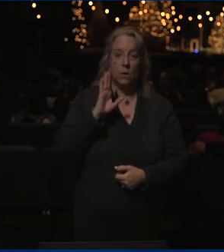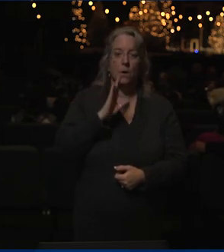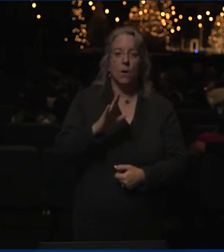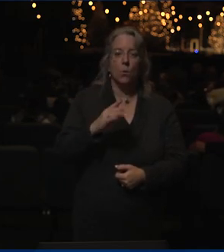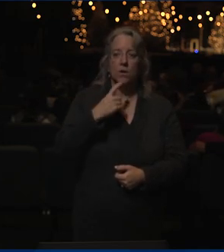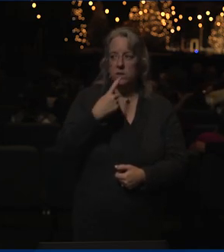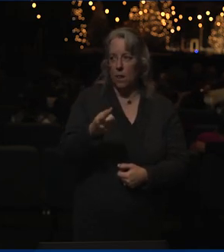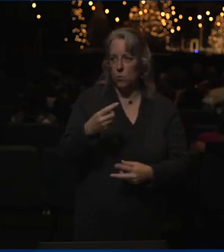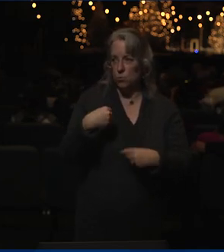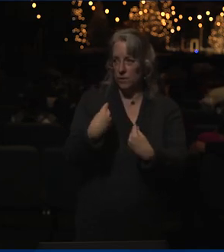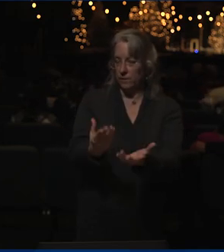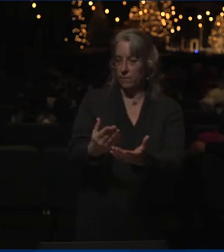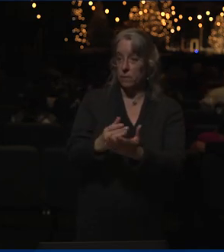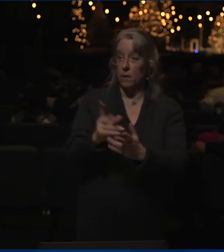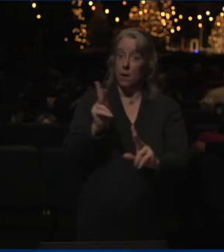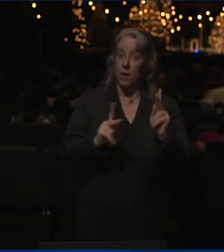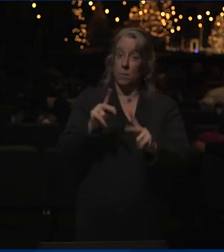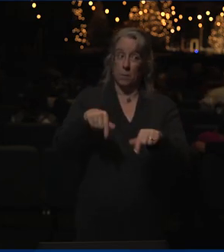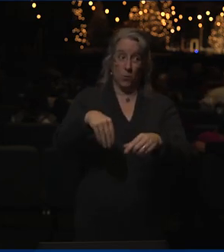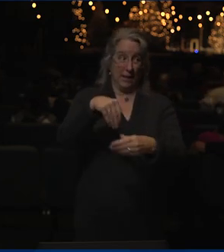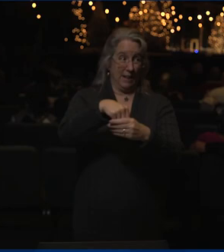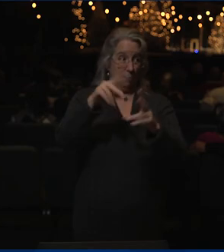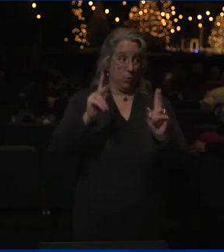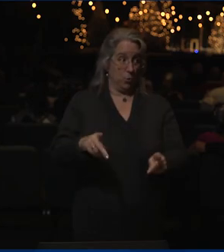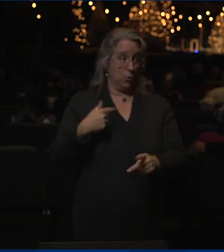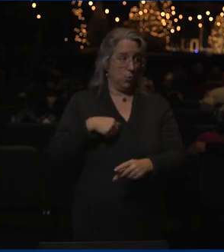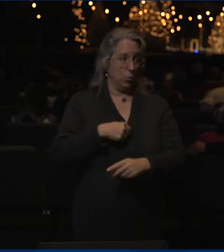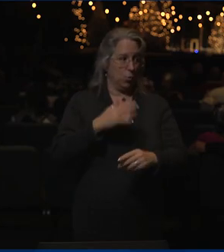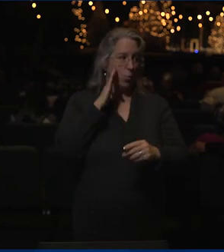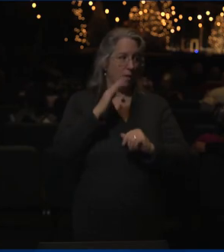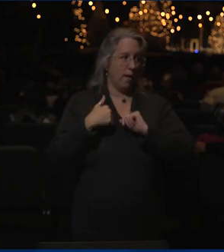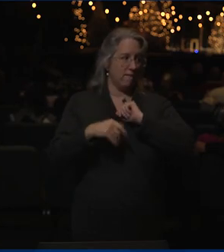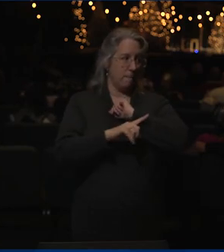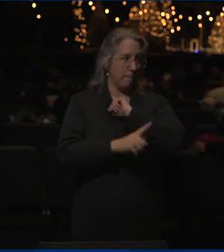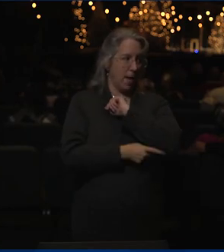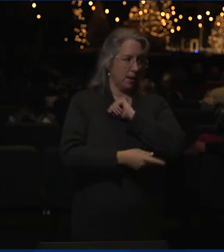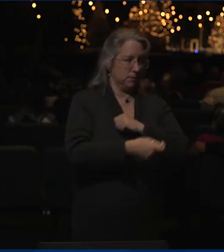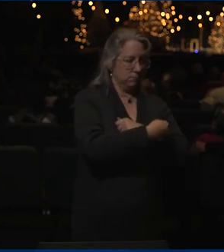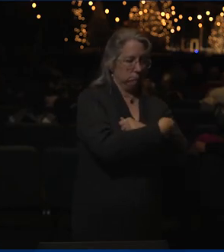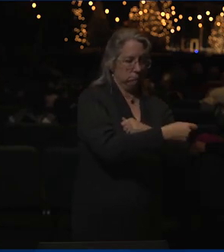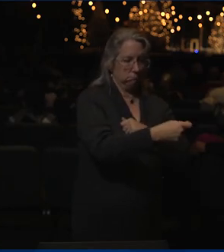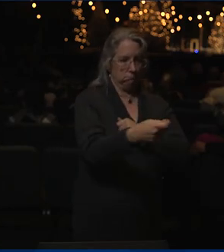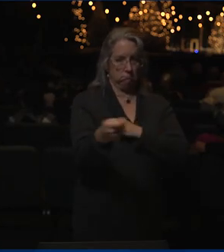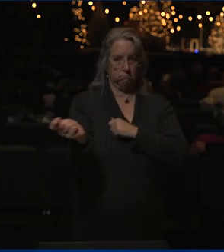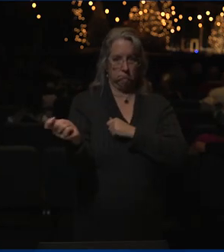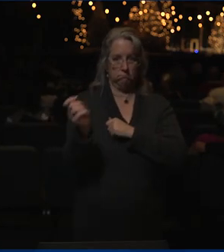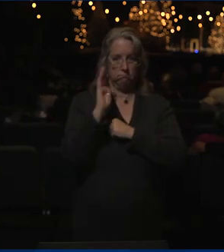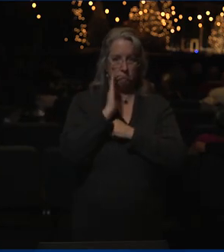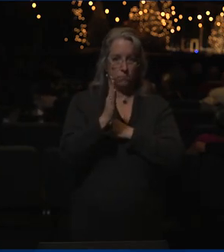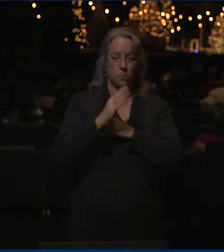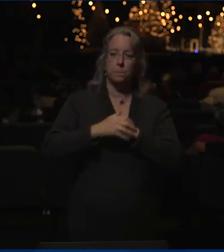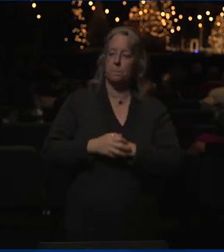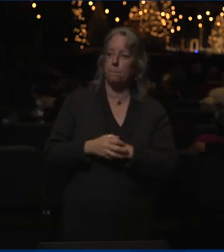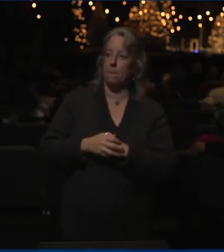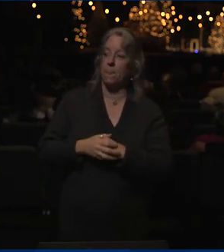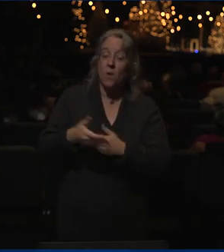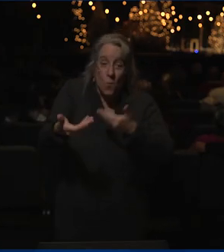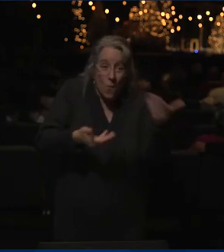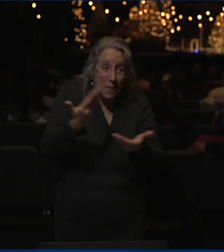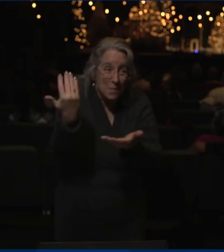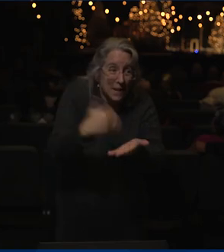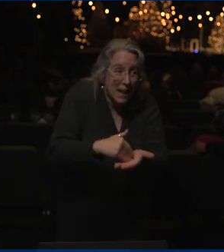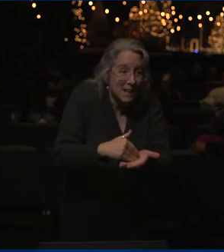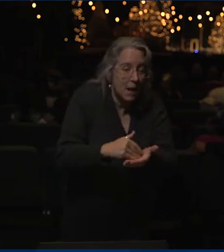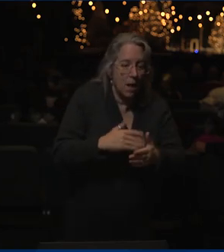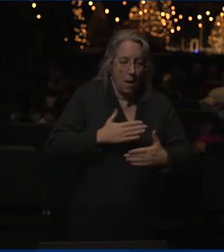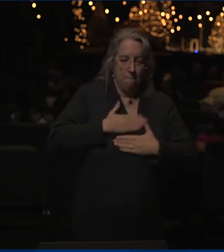for those of you who are in person, we'll be passing the offering bags around right now. Well, welcome once again. Merry Christmas